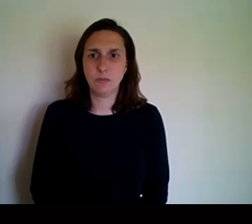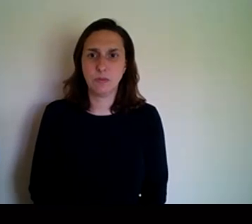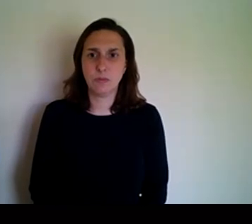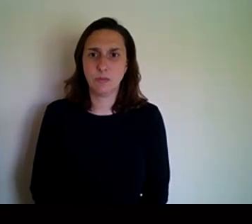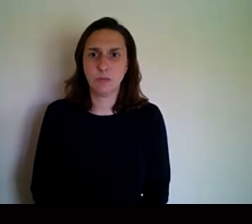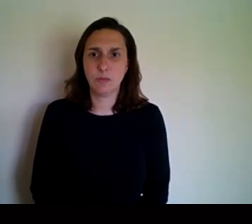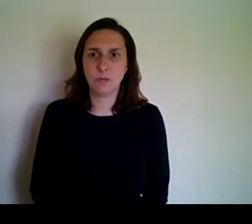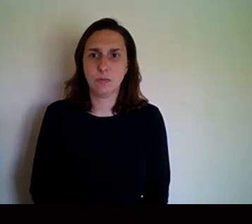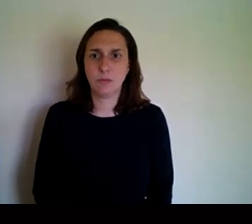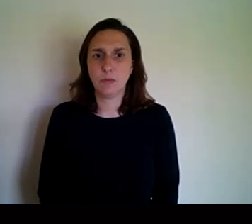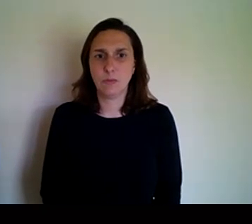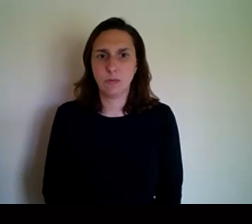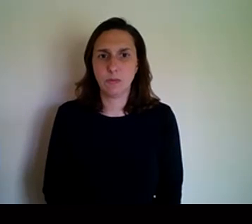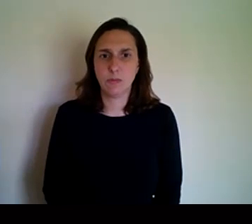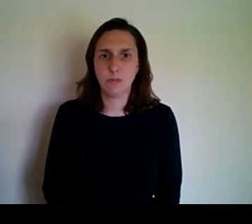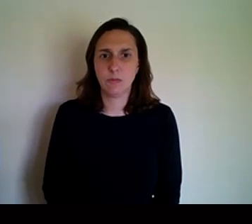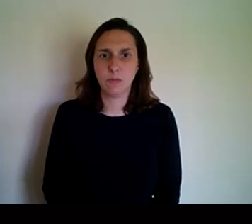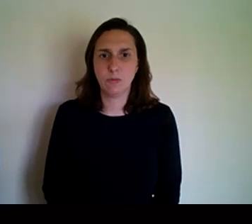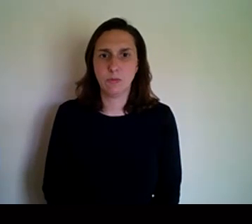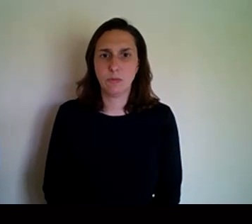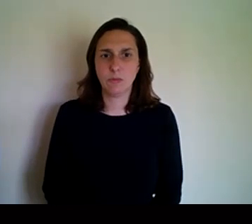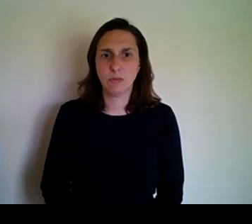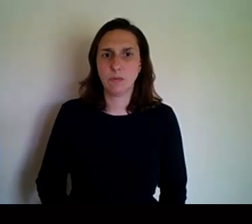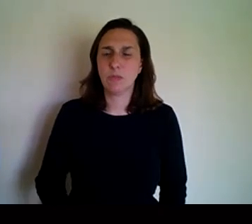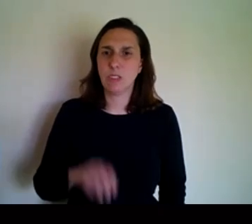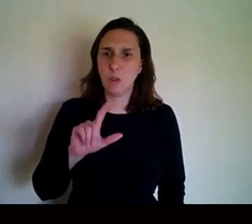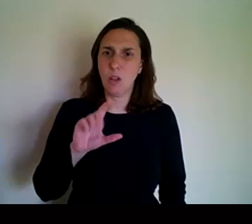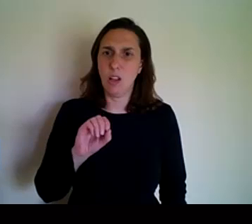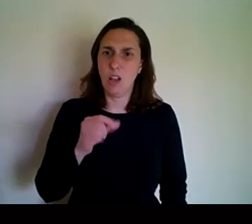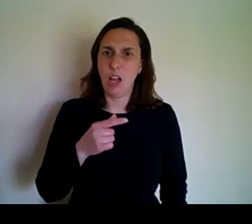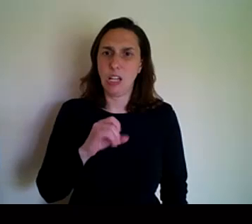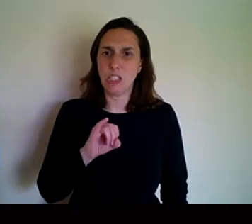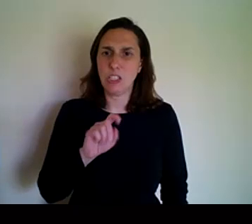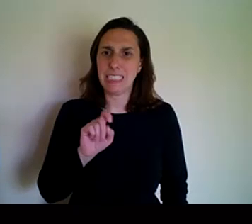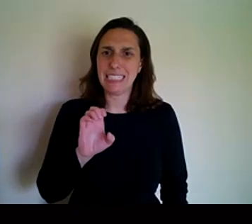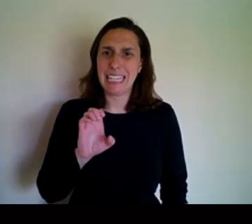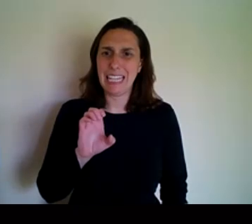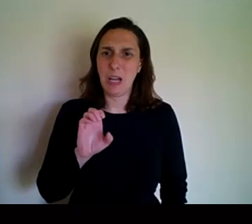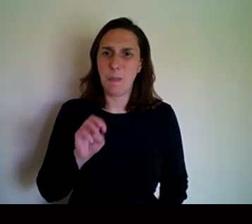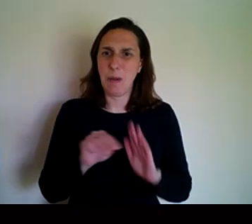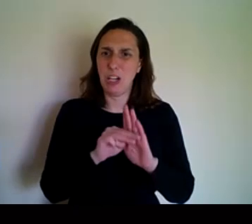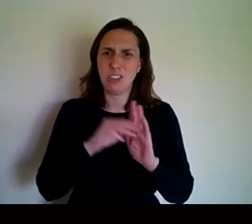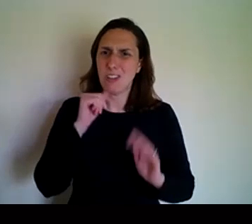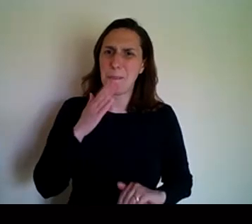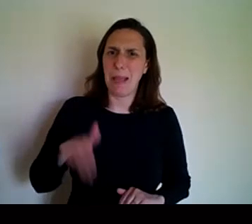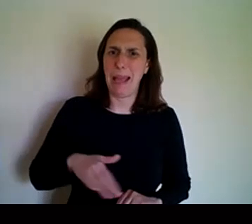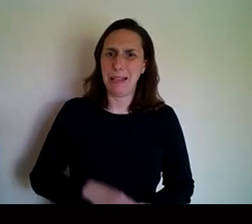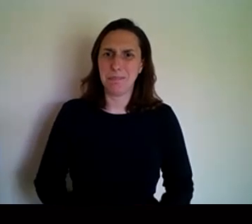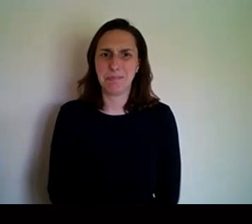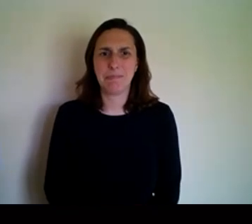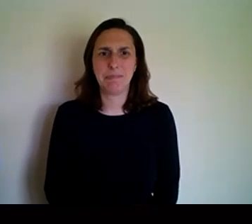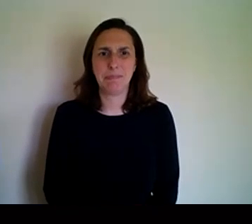And logistic models are not bad. All right, so let's look at our general